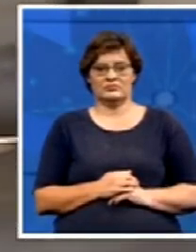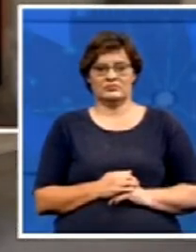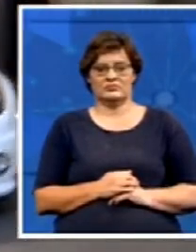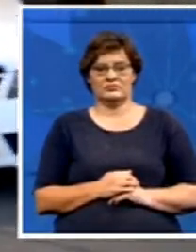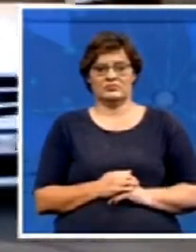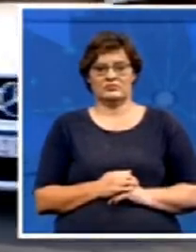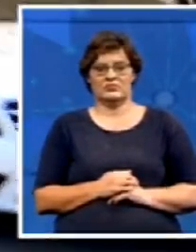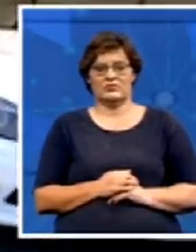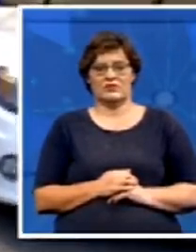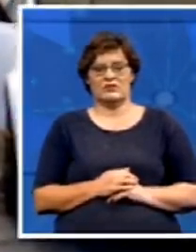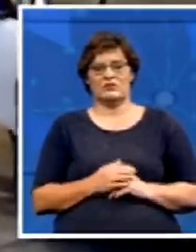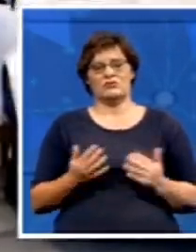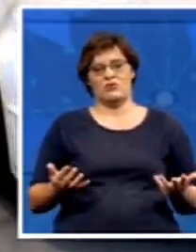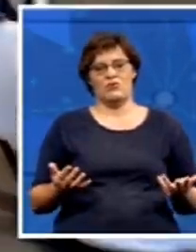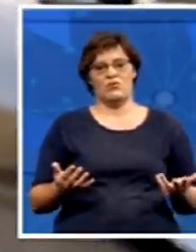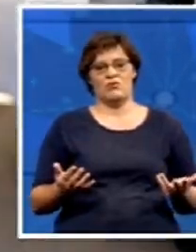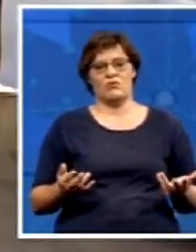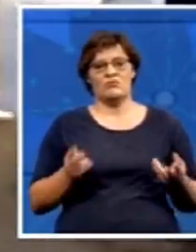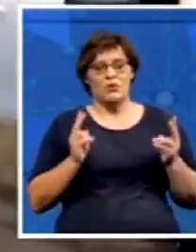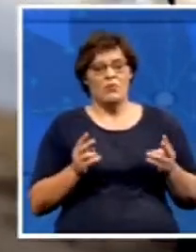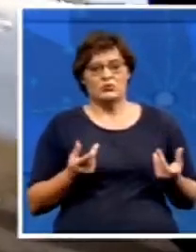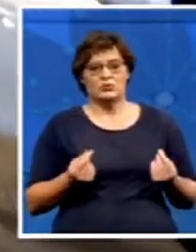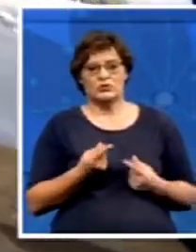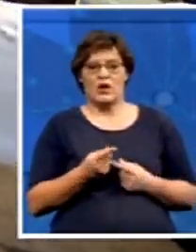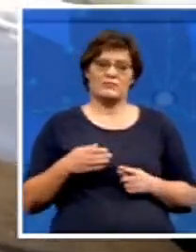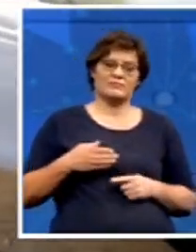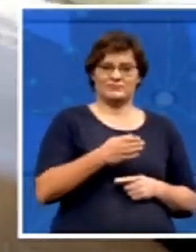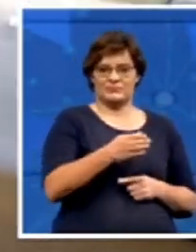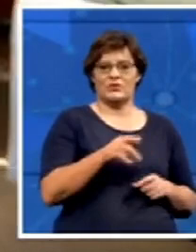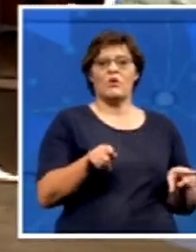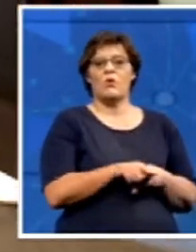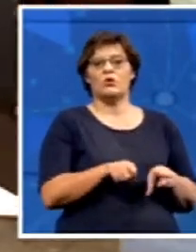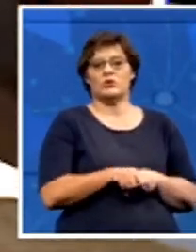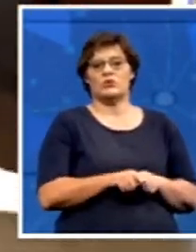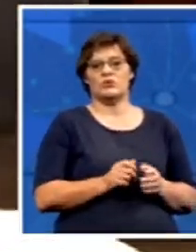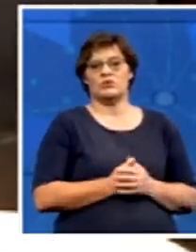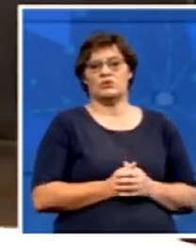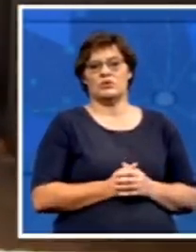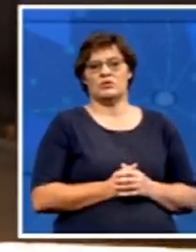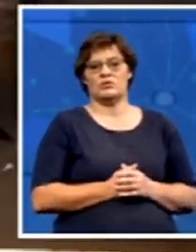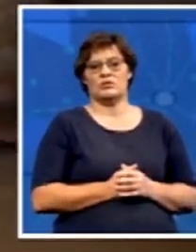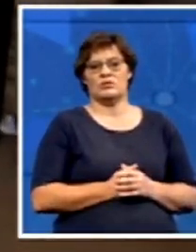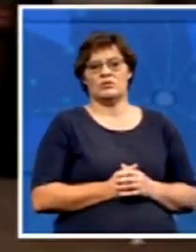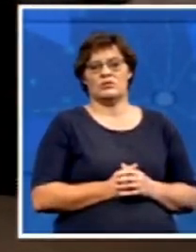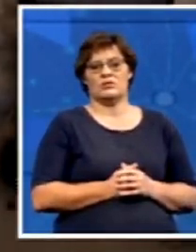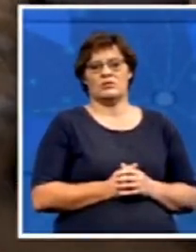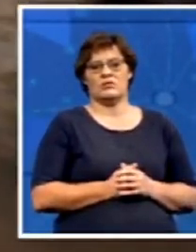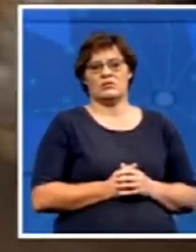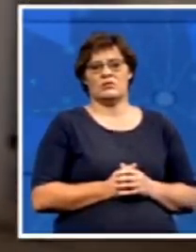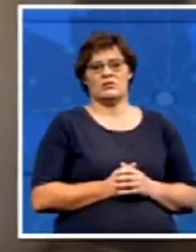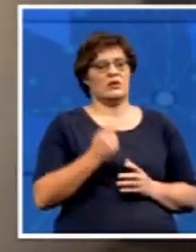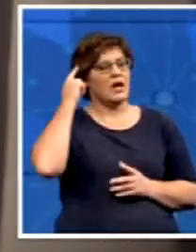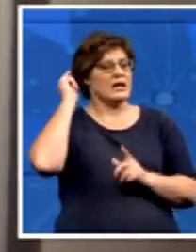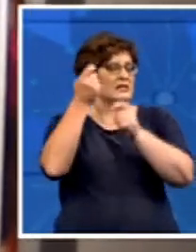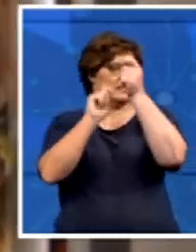walk towards this particular direction. There also happens to be a a salon here. Let me come. Hello, sir. How